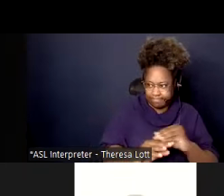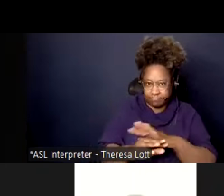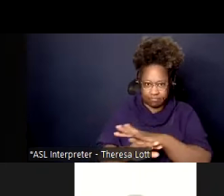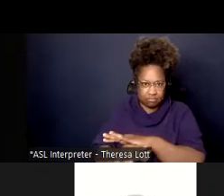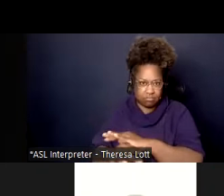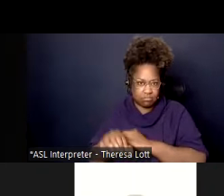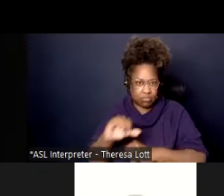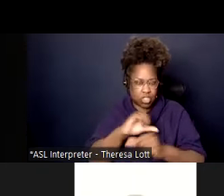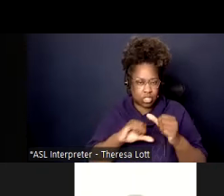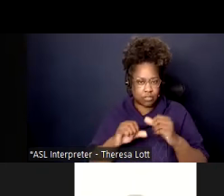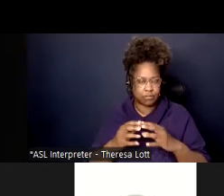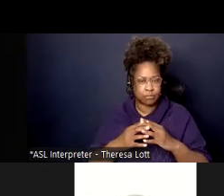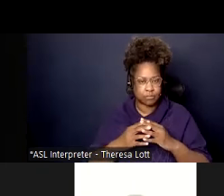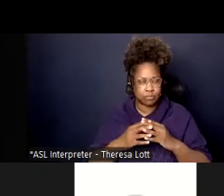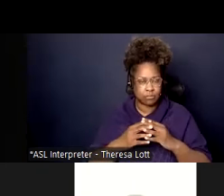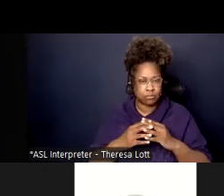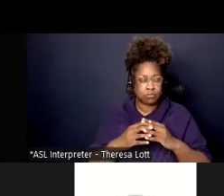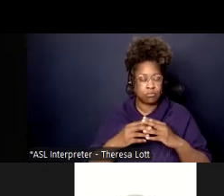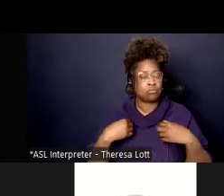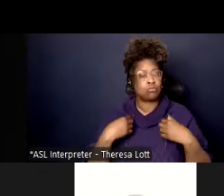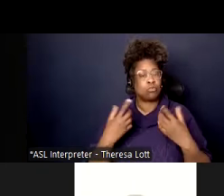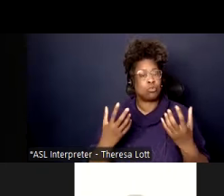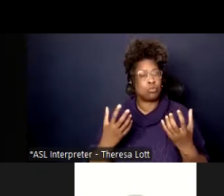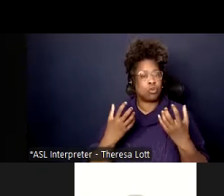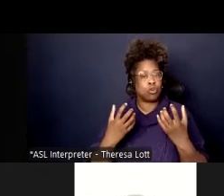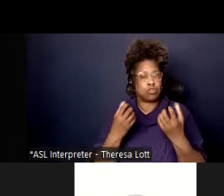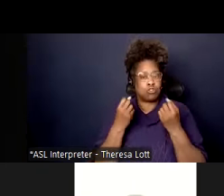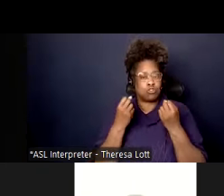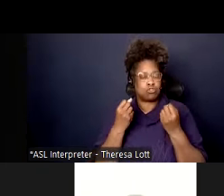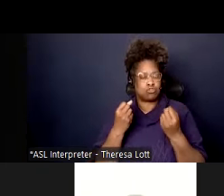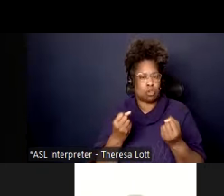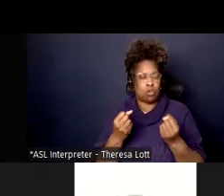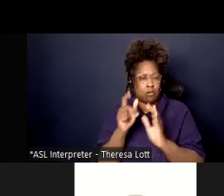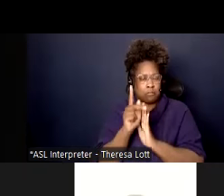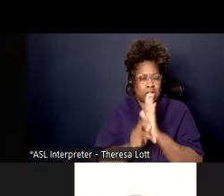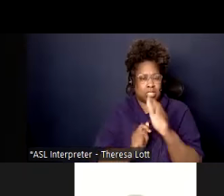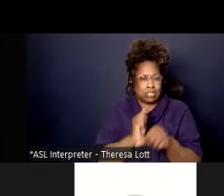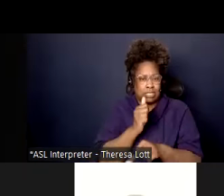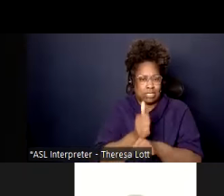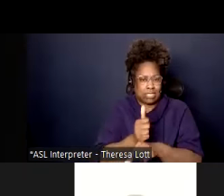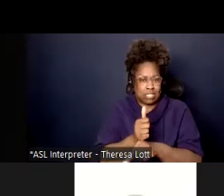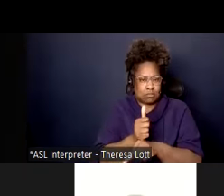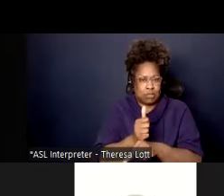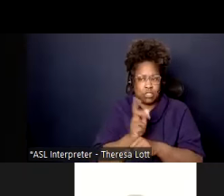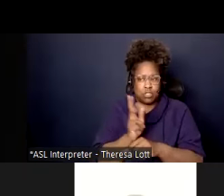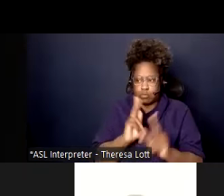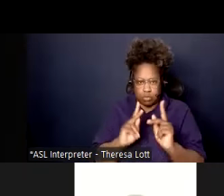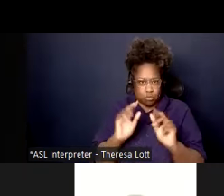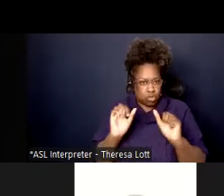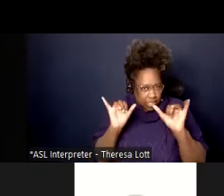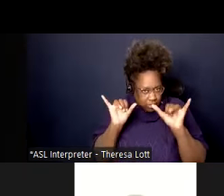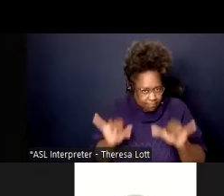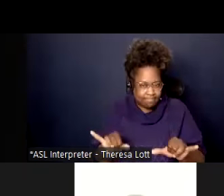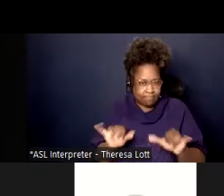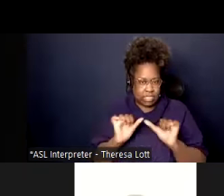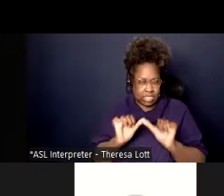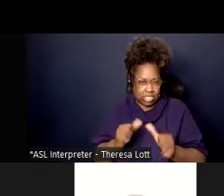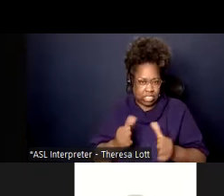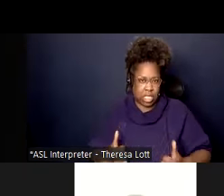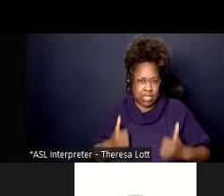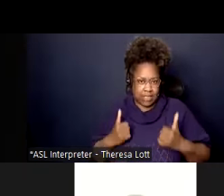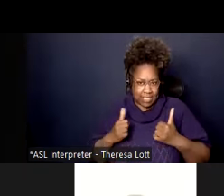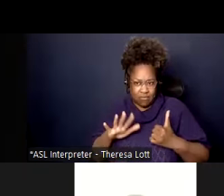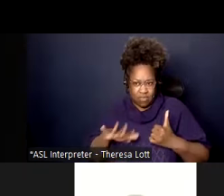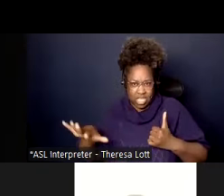have strong anti-displacement policies in all of the 4 cities too. So making sure their